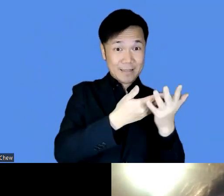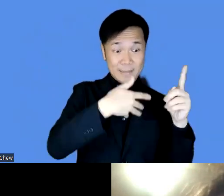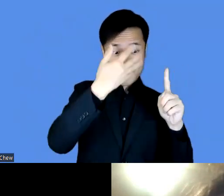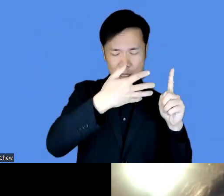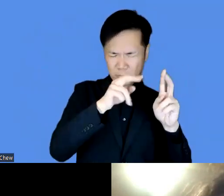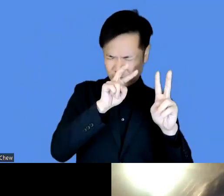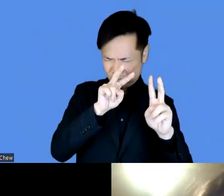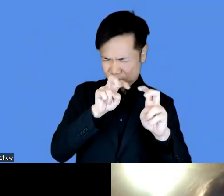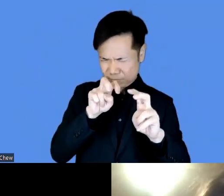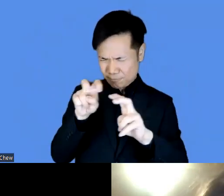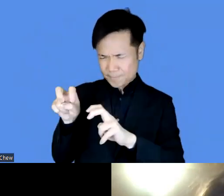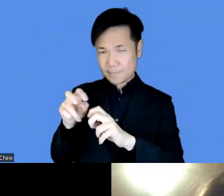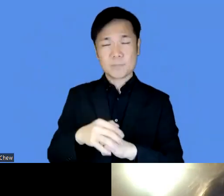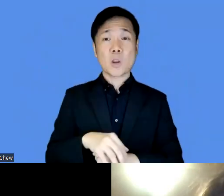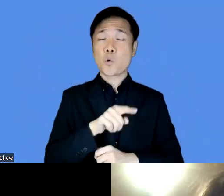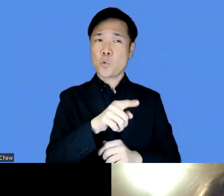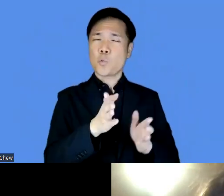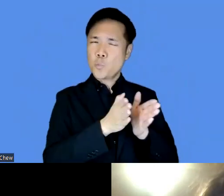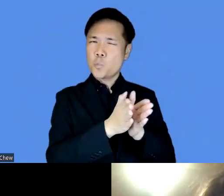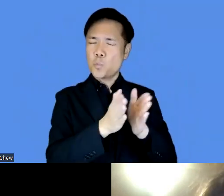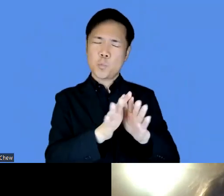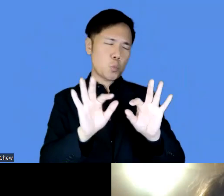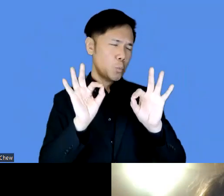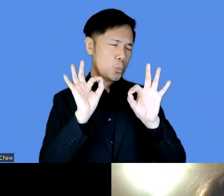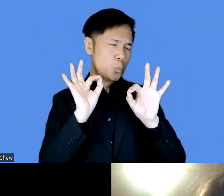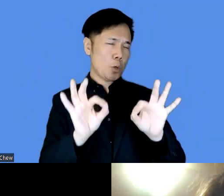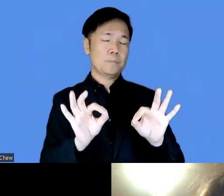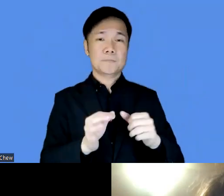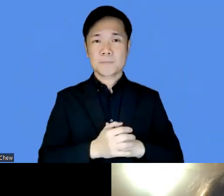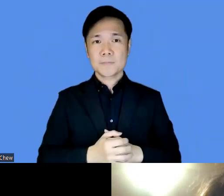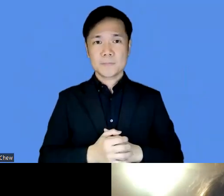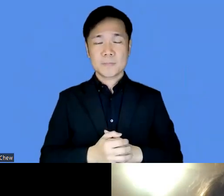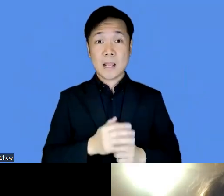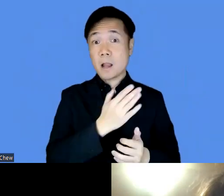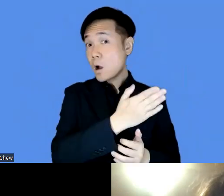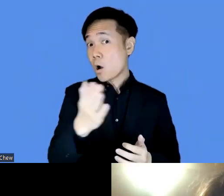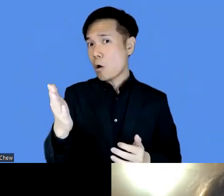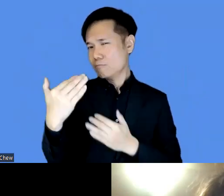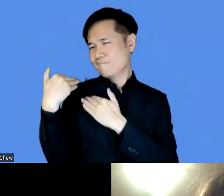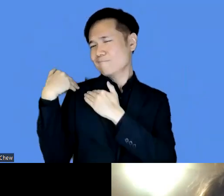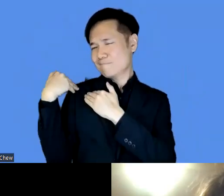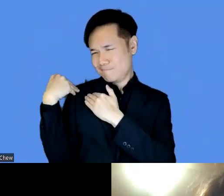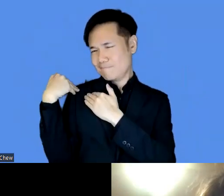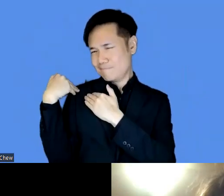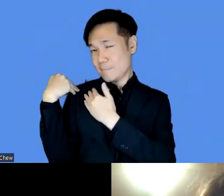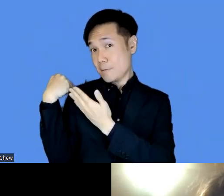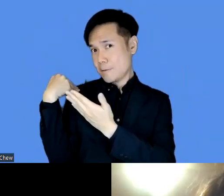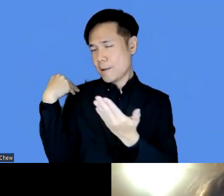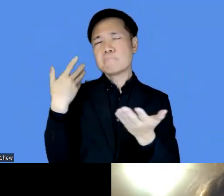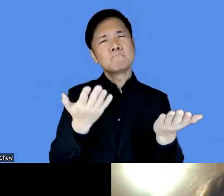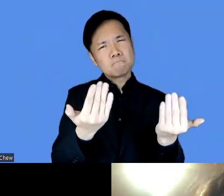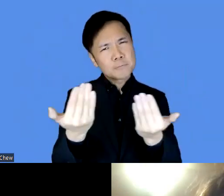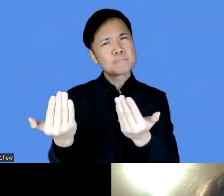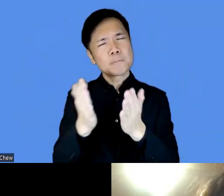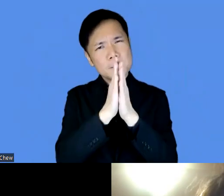example is a good way of showing the role that everybody has to play and is welcome to play